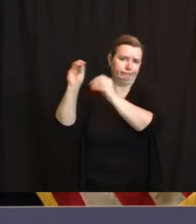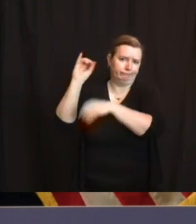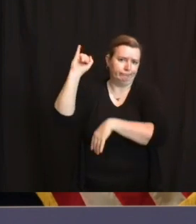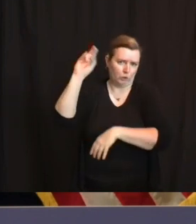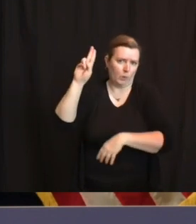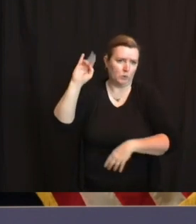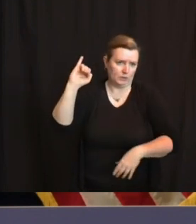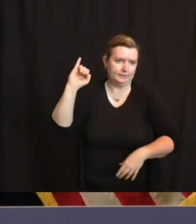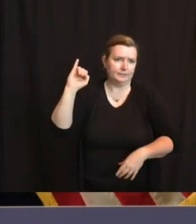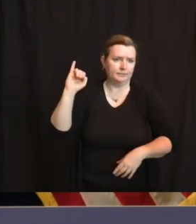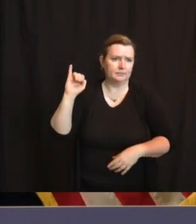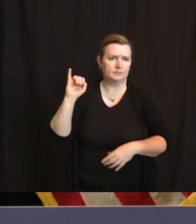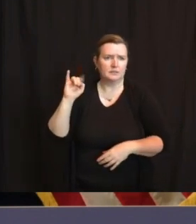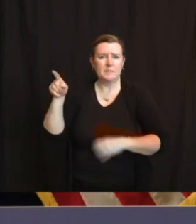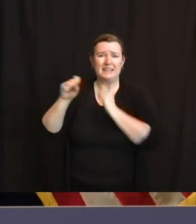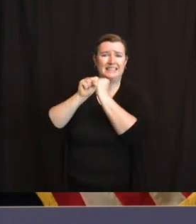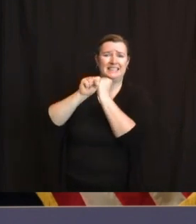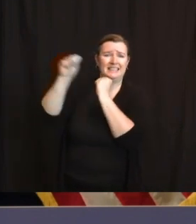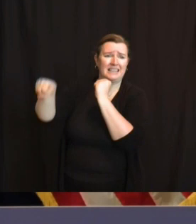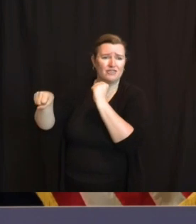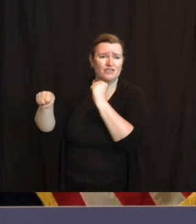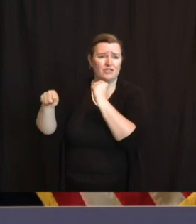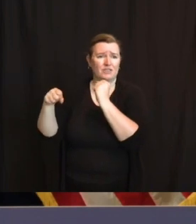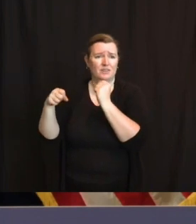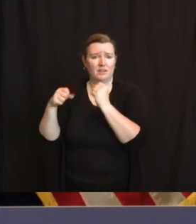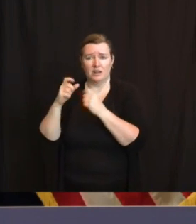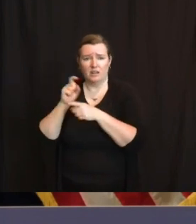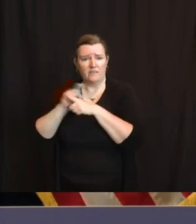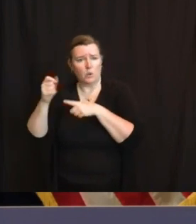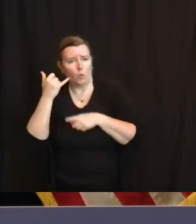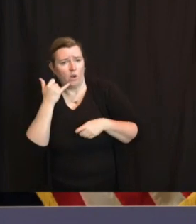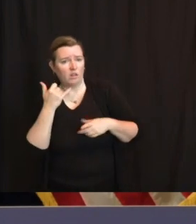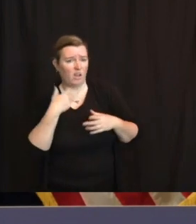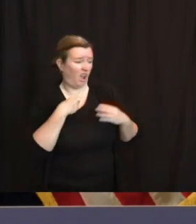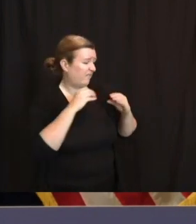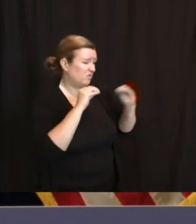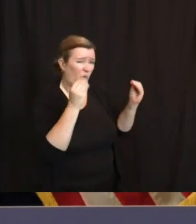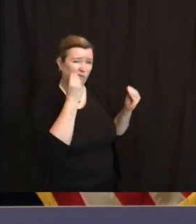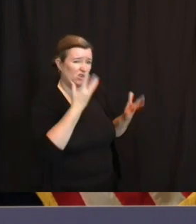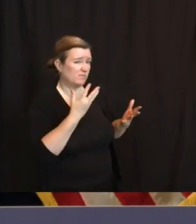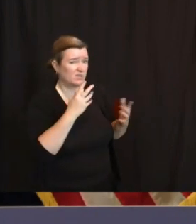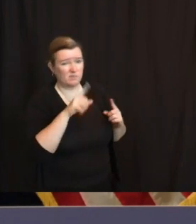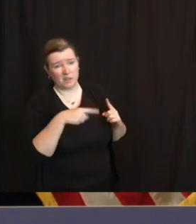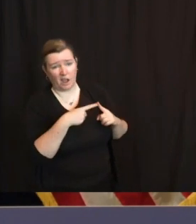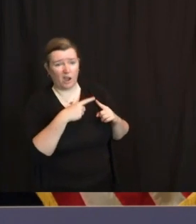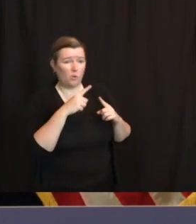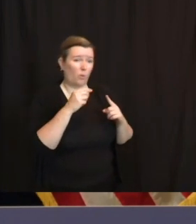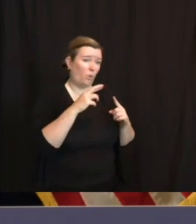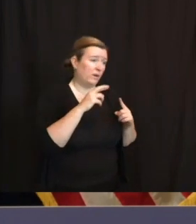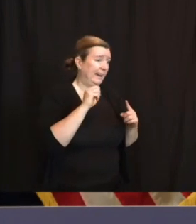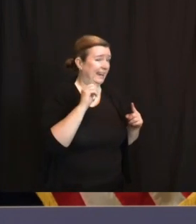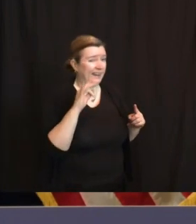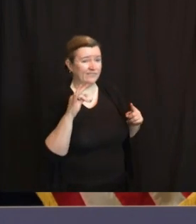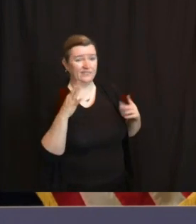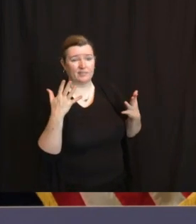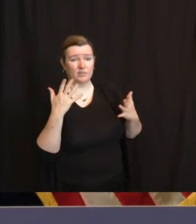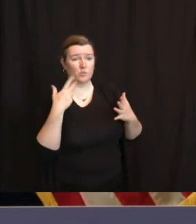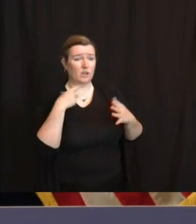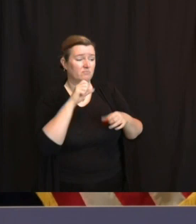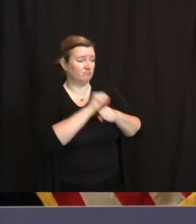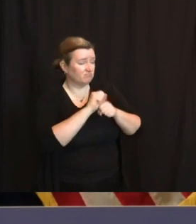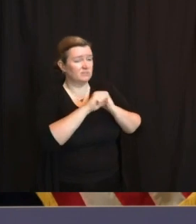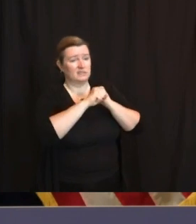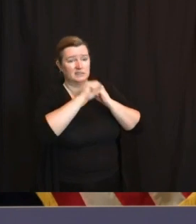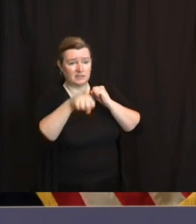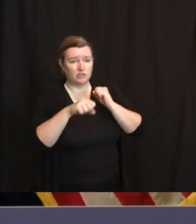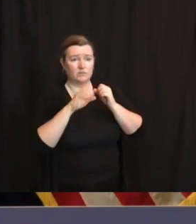the person that she spoke to on the phone told her she had no information about when or if that extension may be happening, as far as the